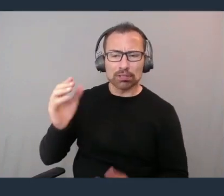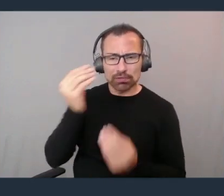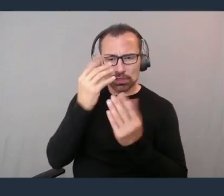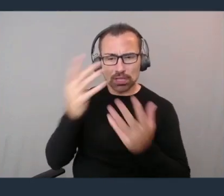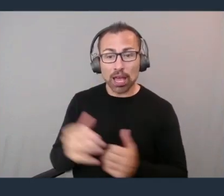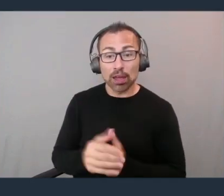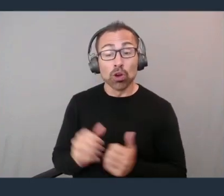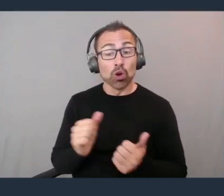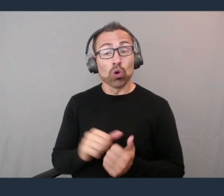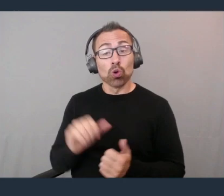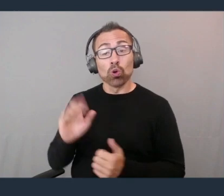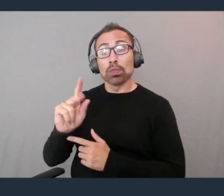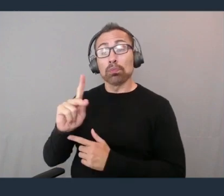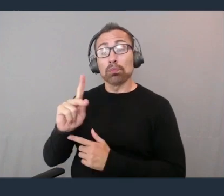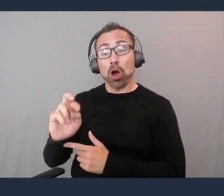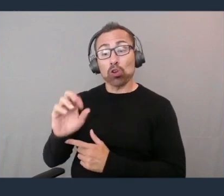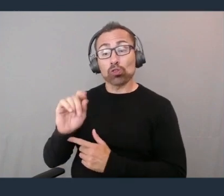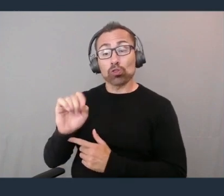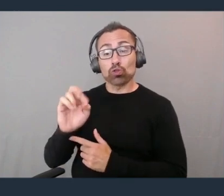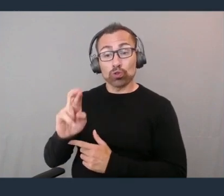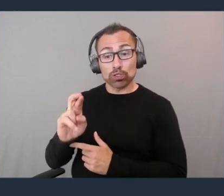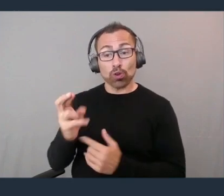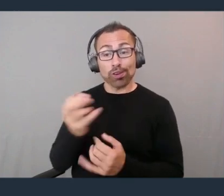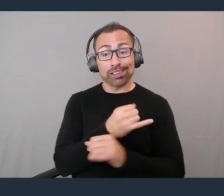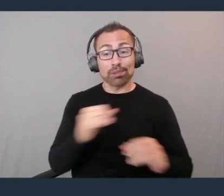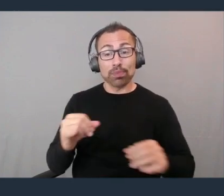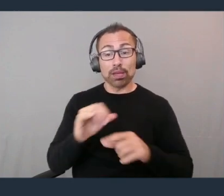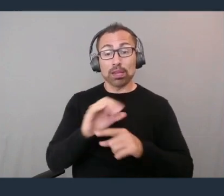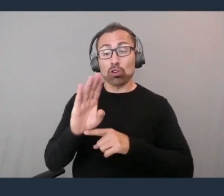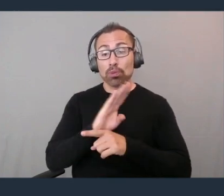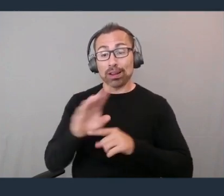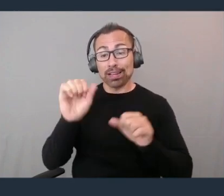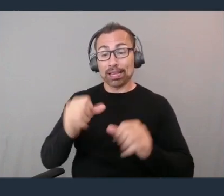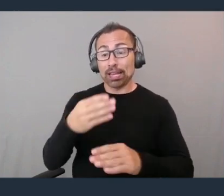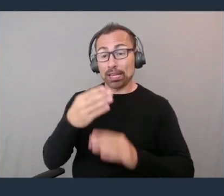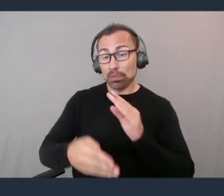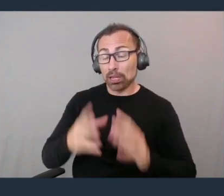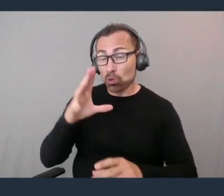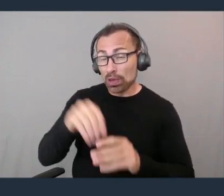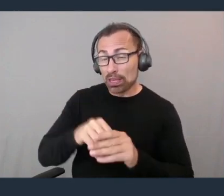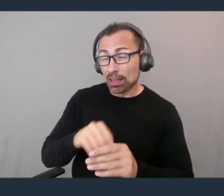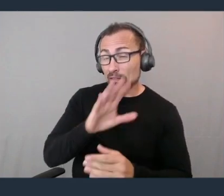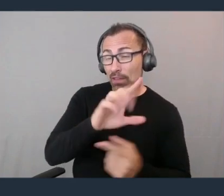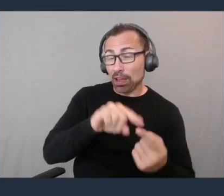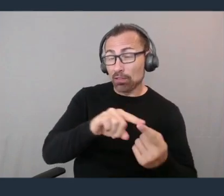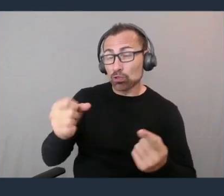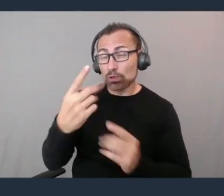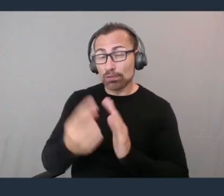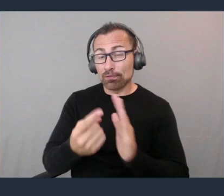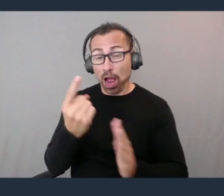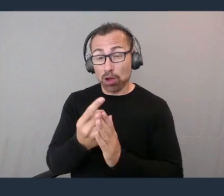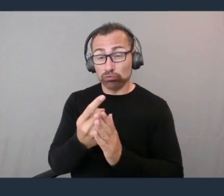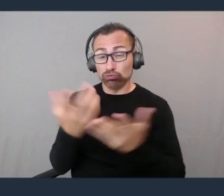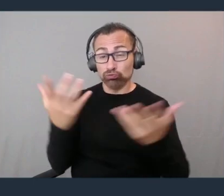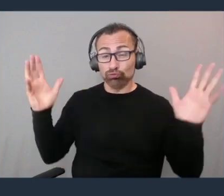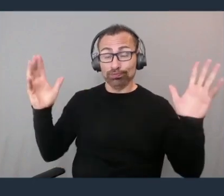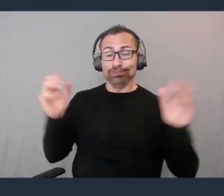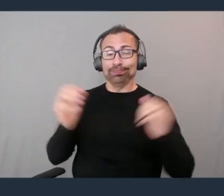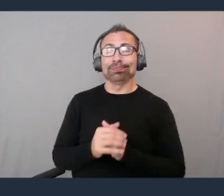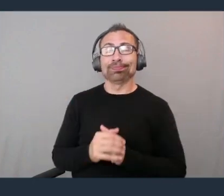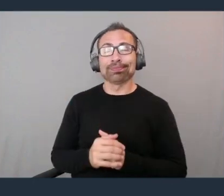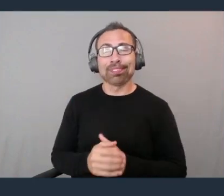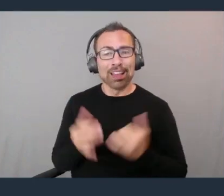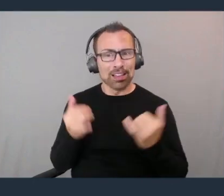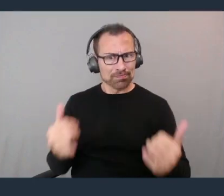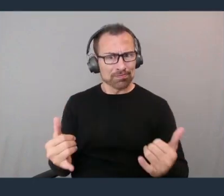Vehicle Corporation can actually complete the restore within 5 to 12 hours. And now that your data is